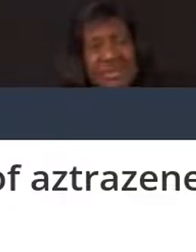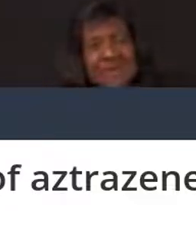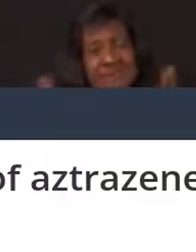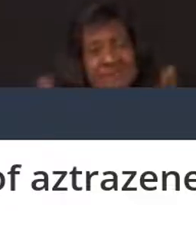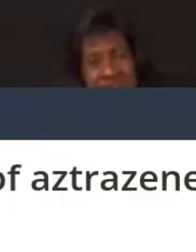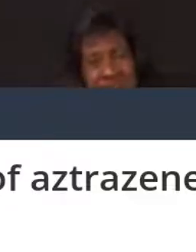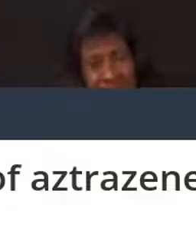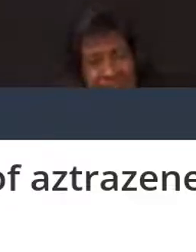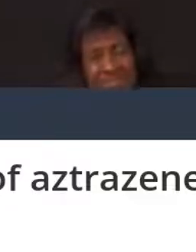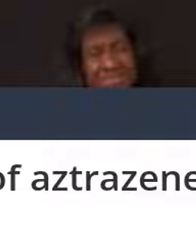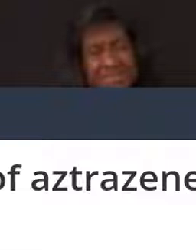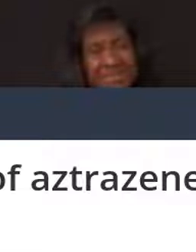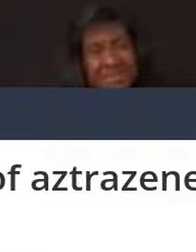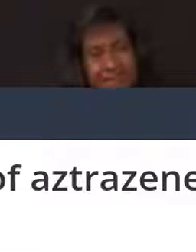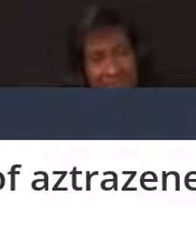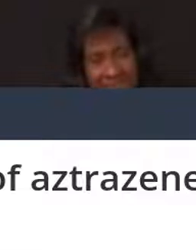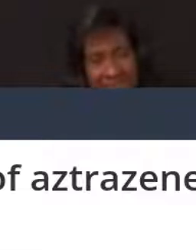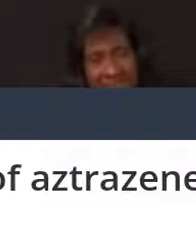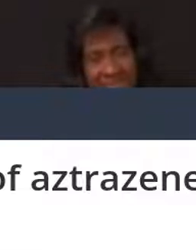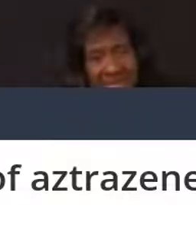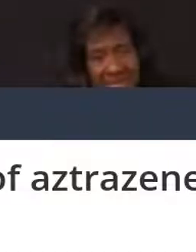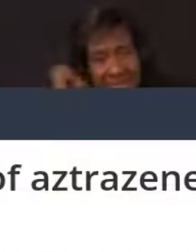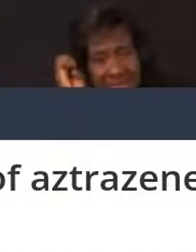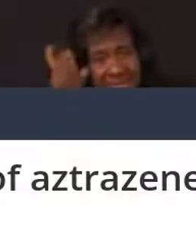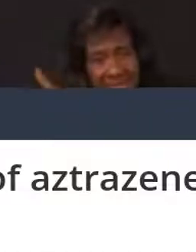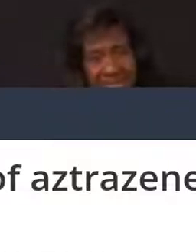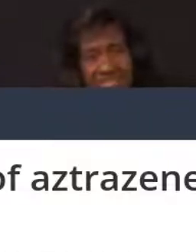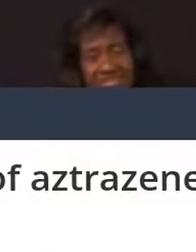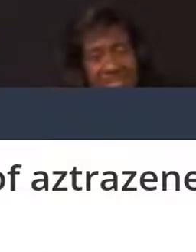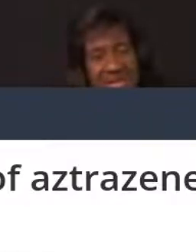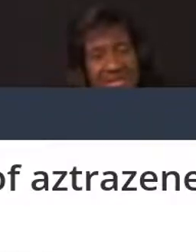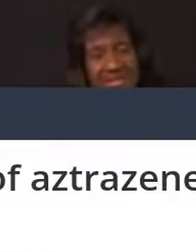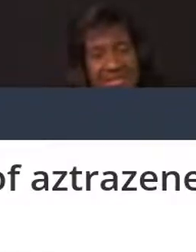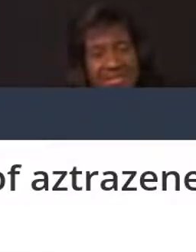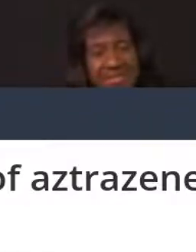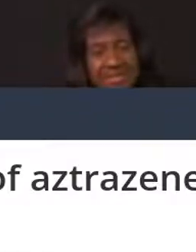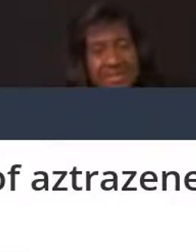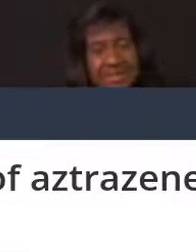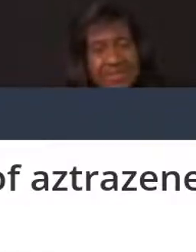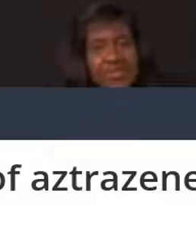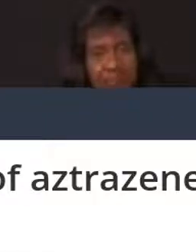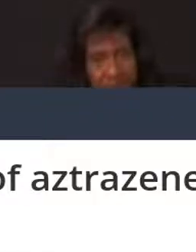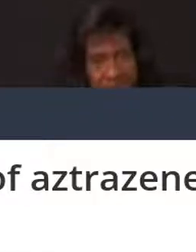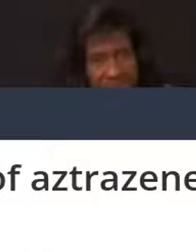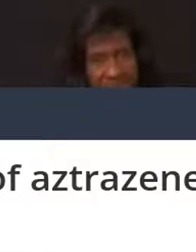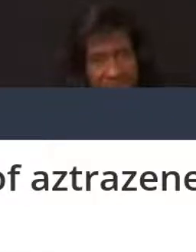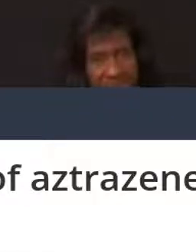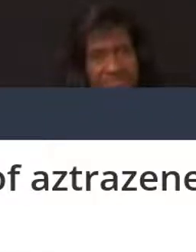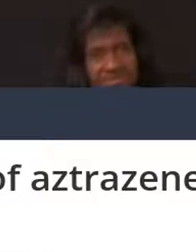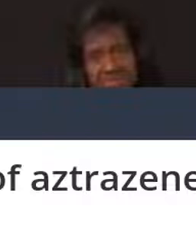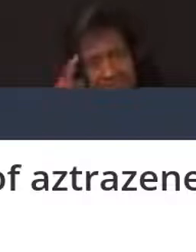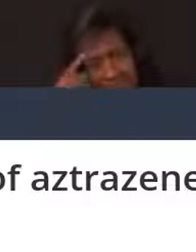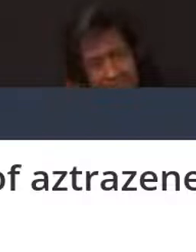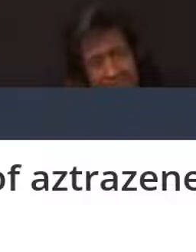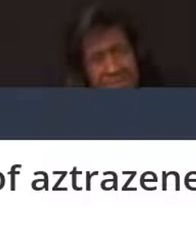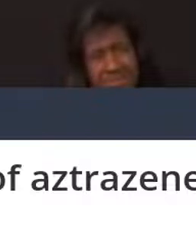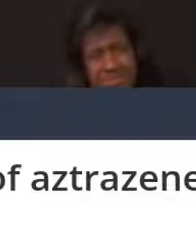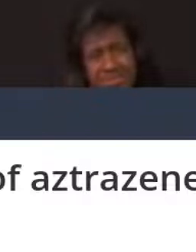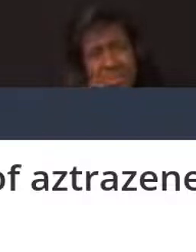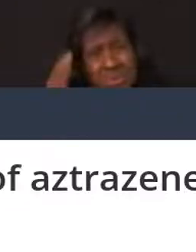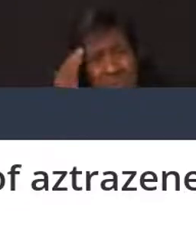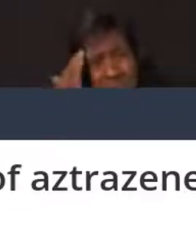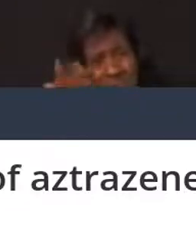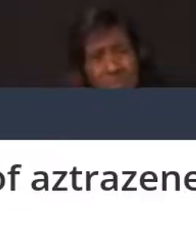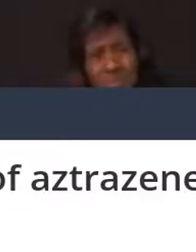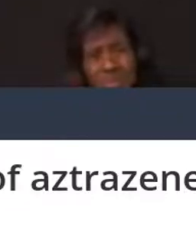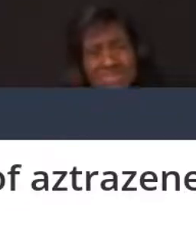by educators, and by employers as well, because we know the impact that it is having across